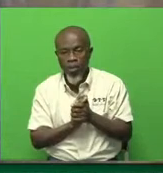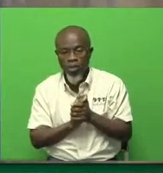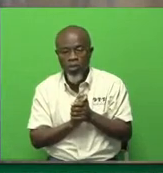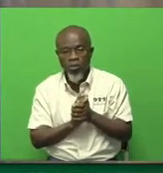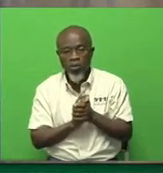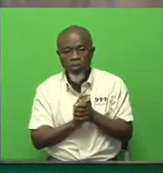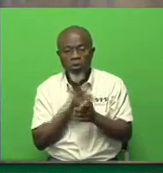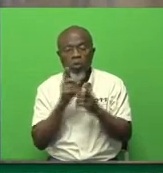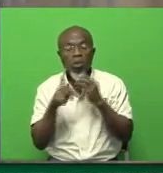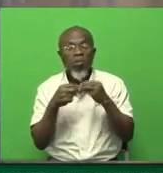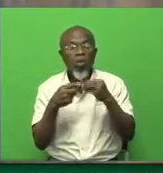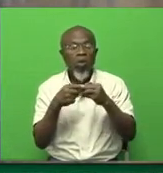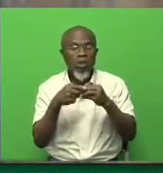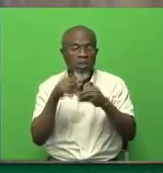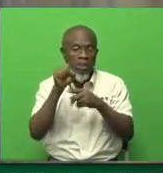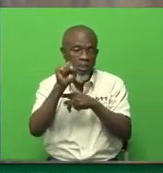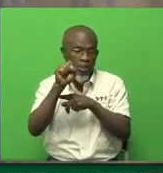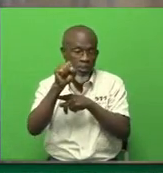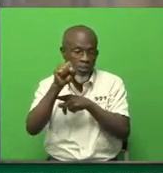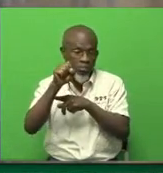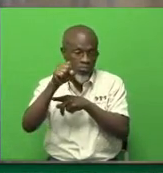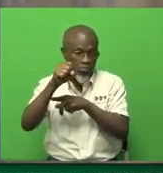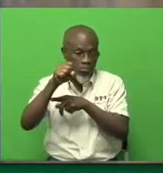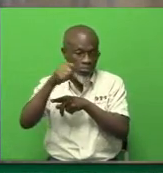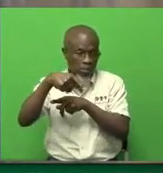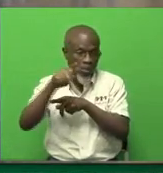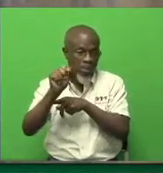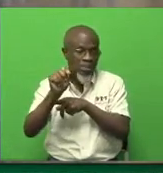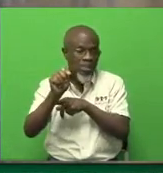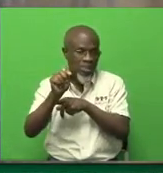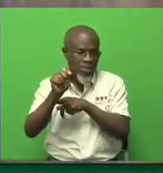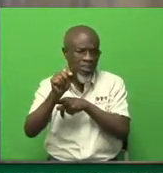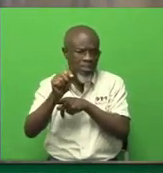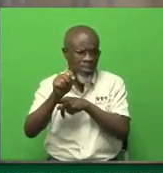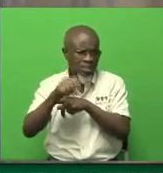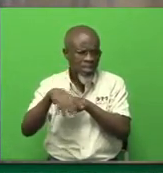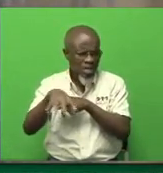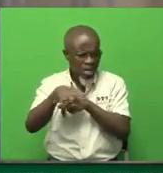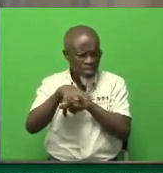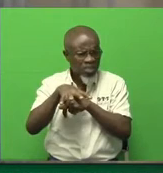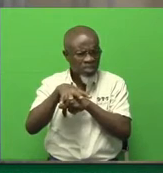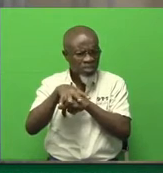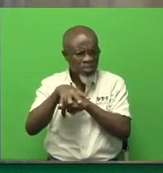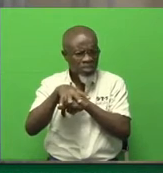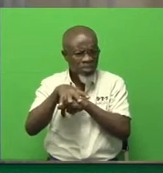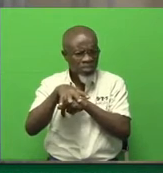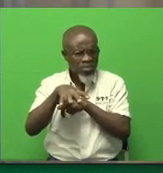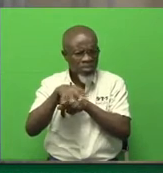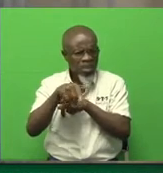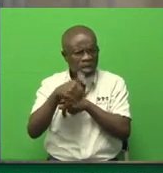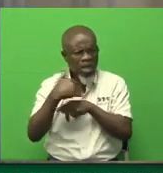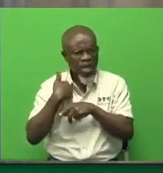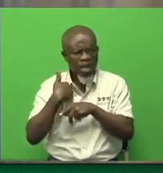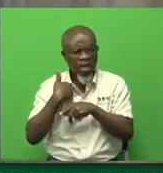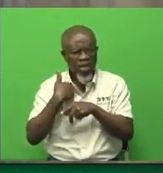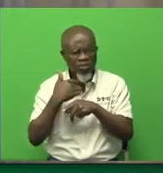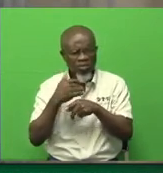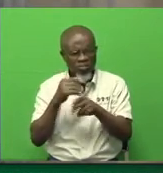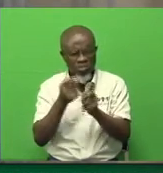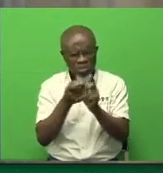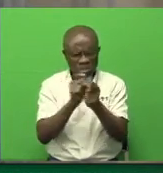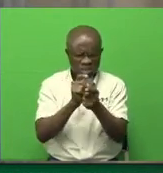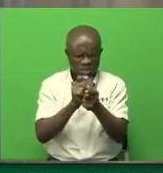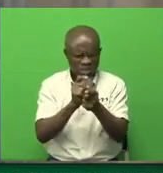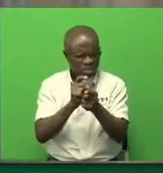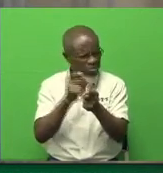the spt regime well it is a fundamental misunderstanding here in this change that the Mr